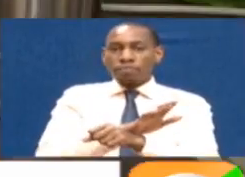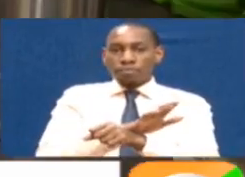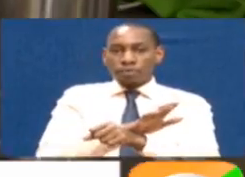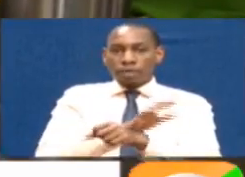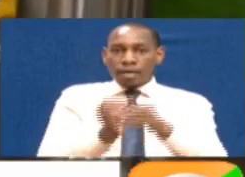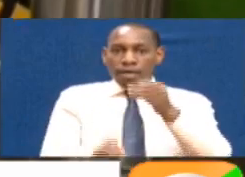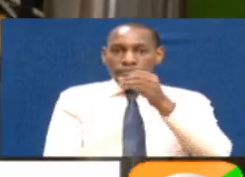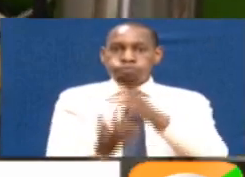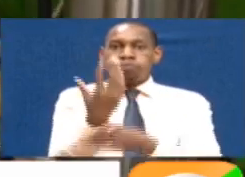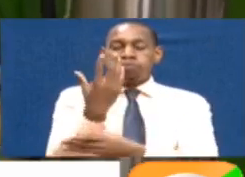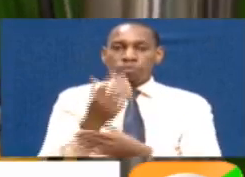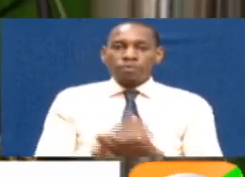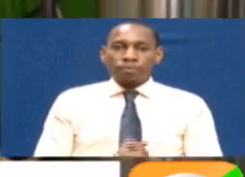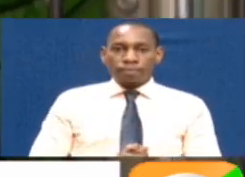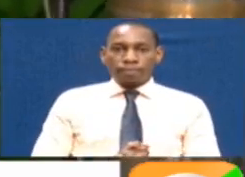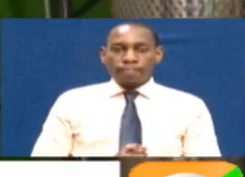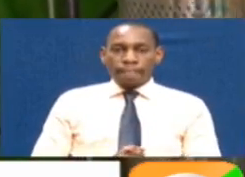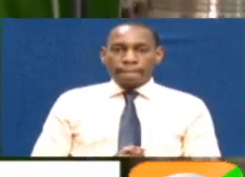their crop.